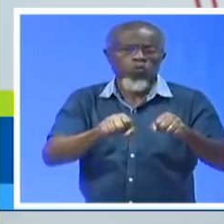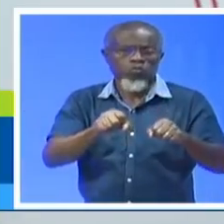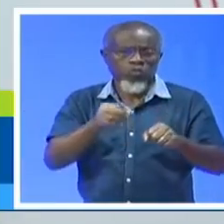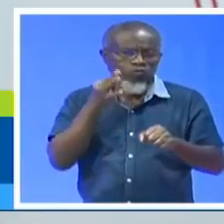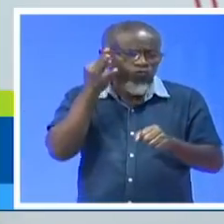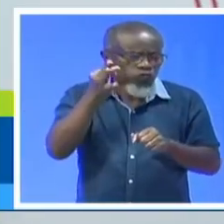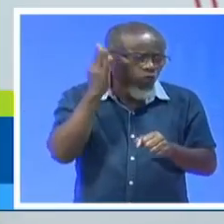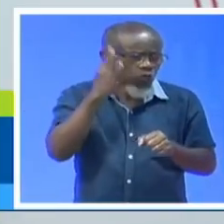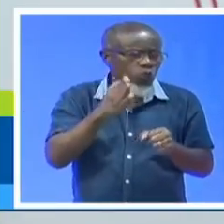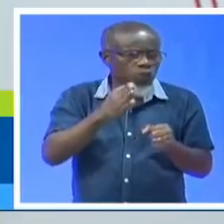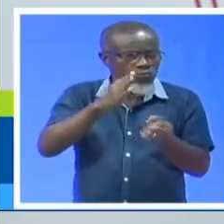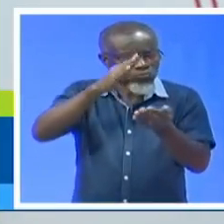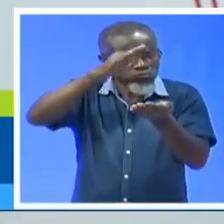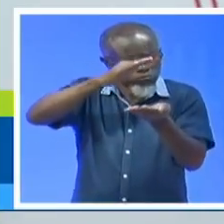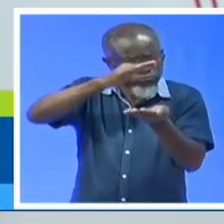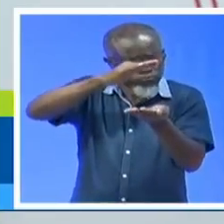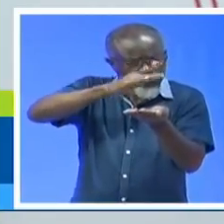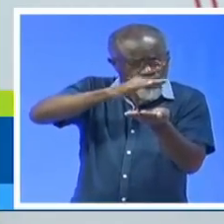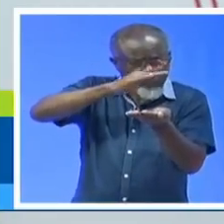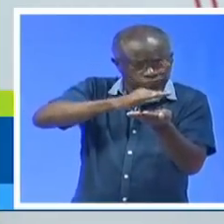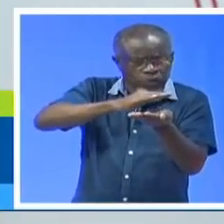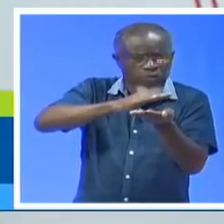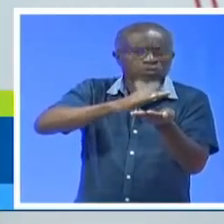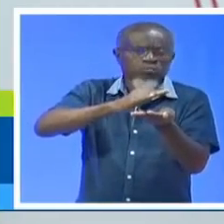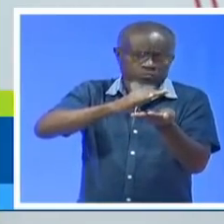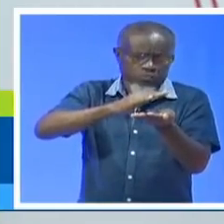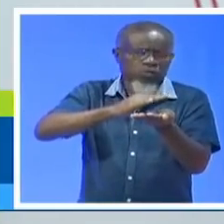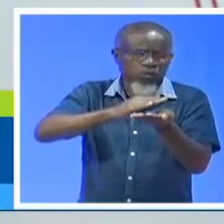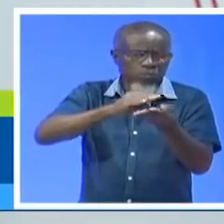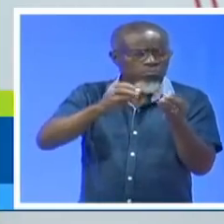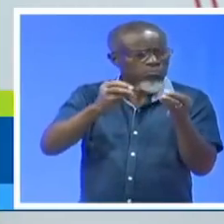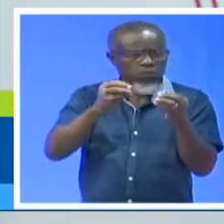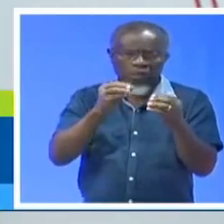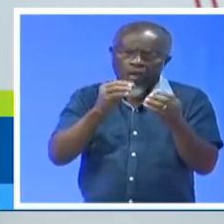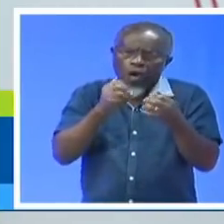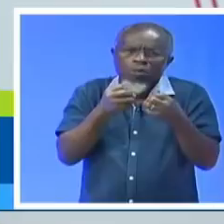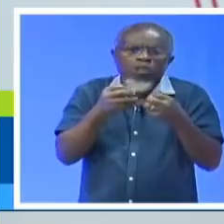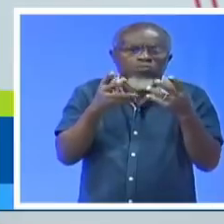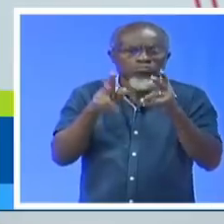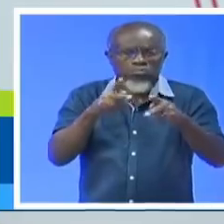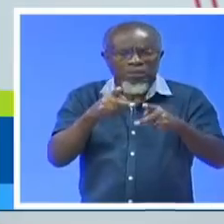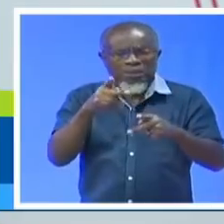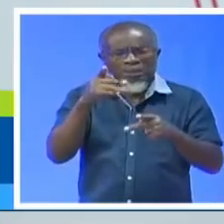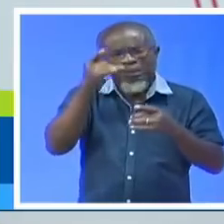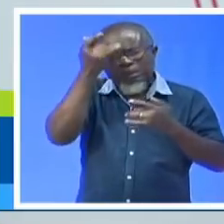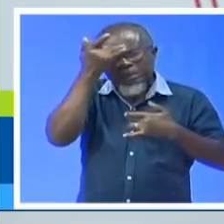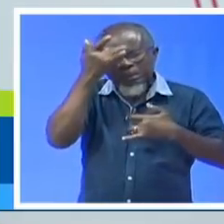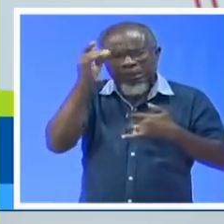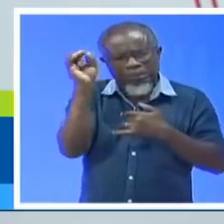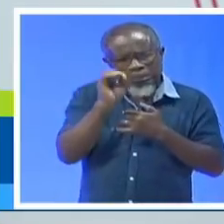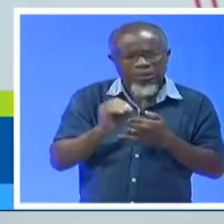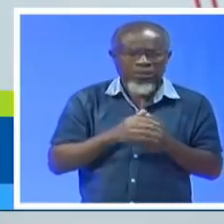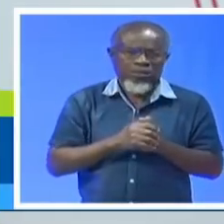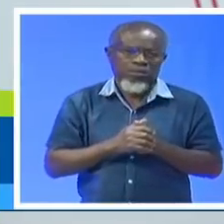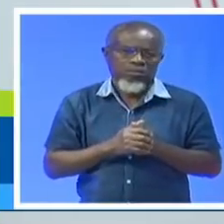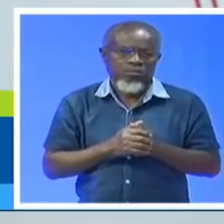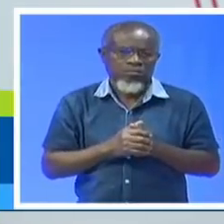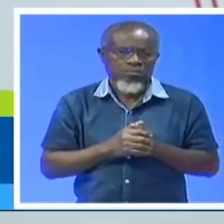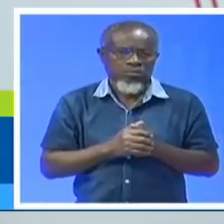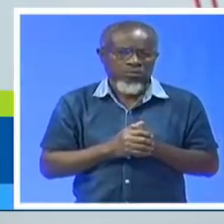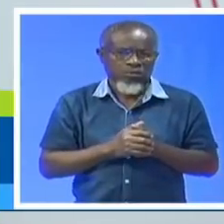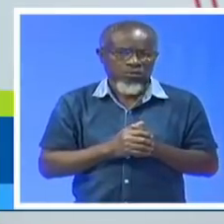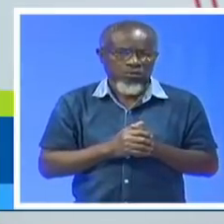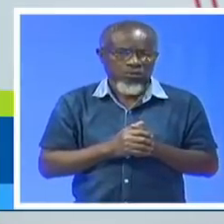And we have the history and the precedent in Trinidad and Tobago in March, early March, as Dr. Hines will tell you. In early